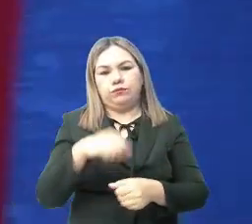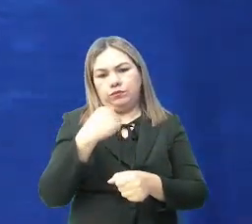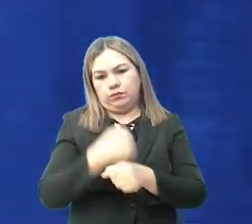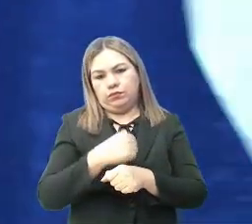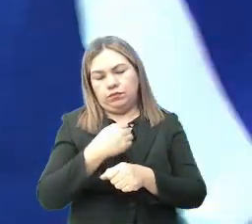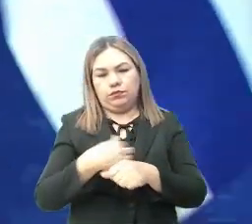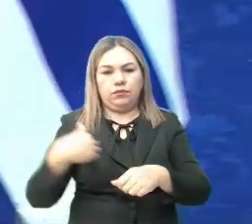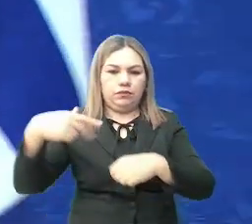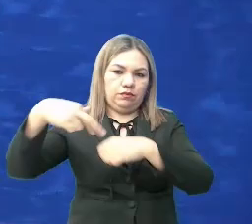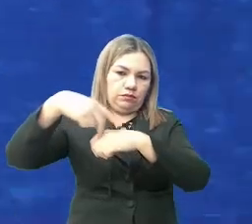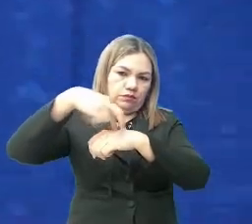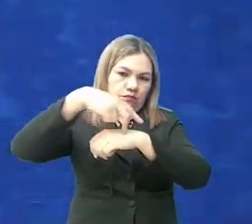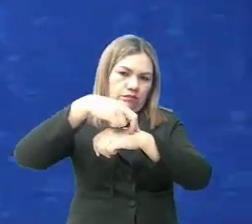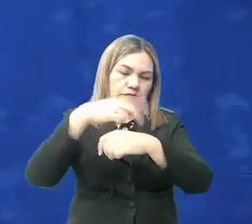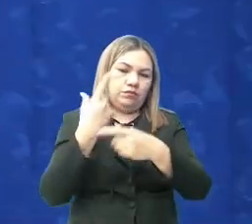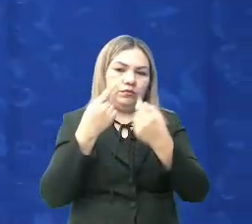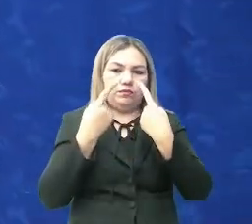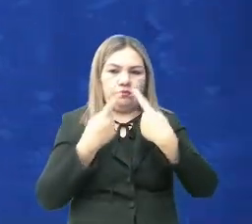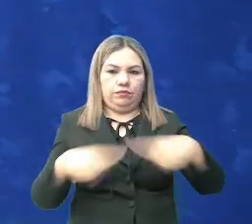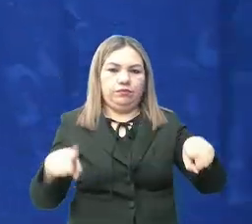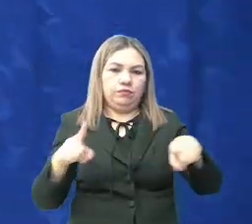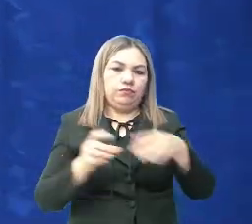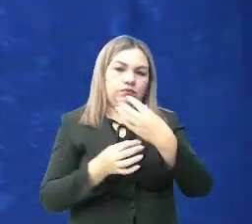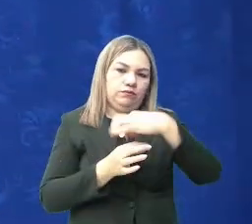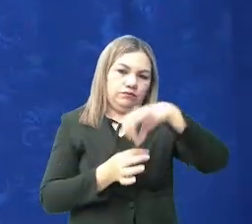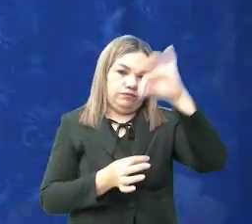walking in a spiritual way